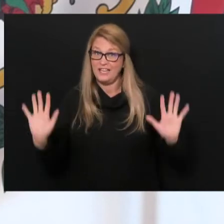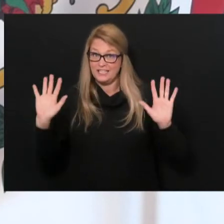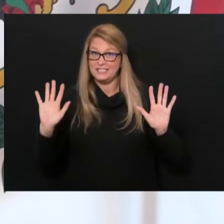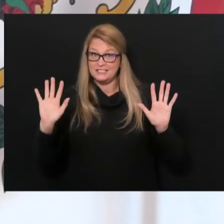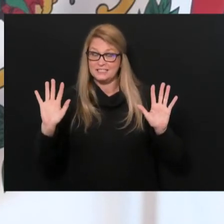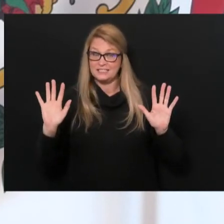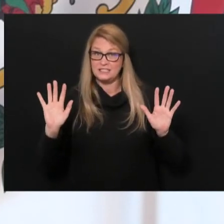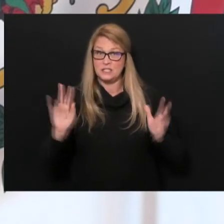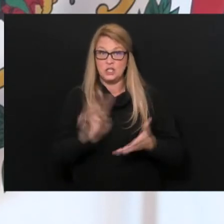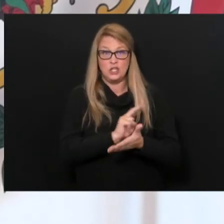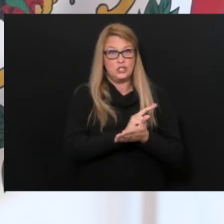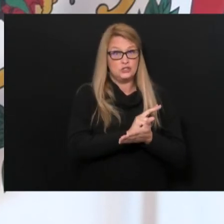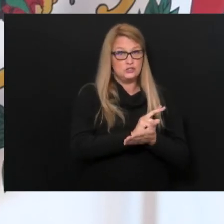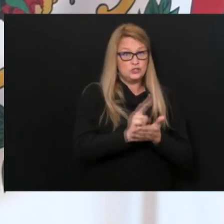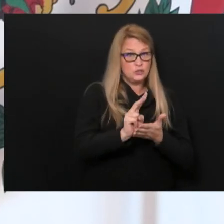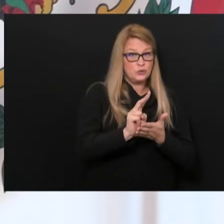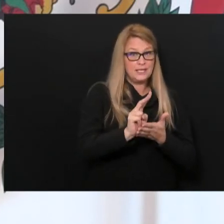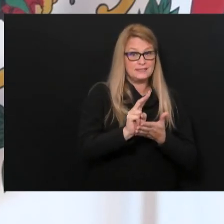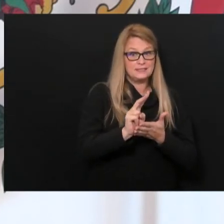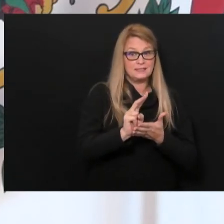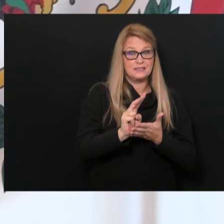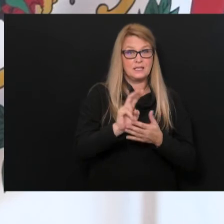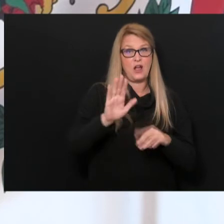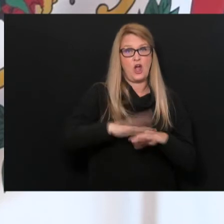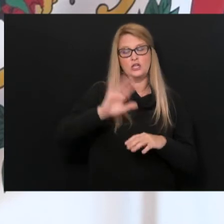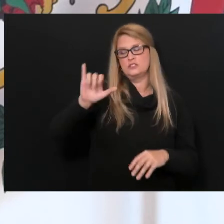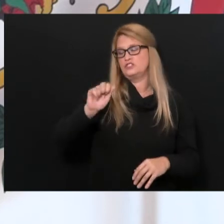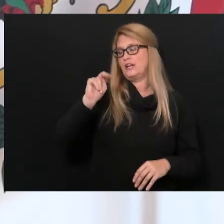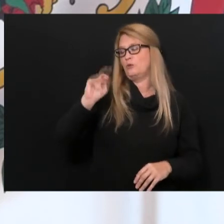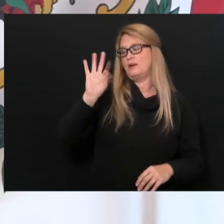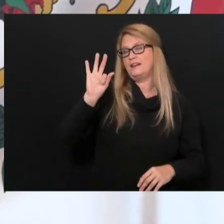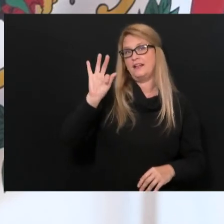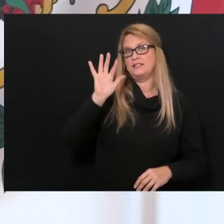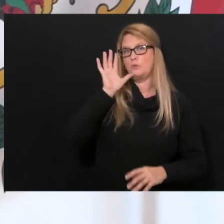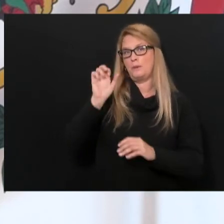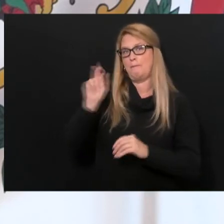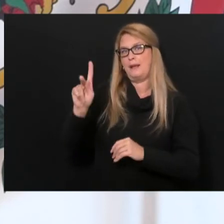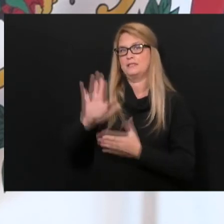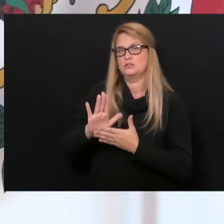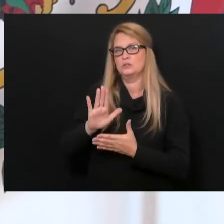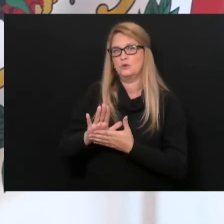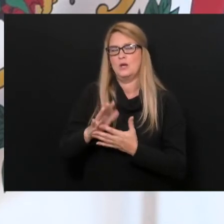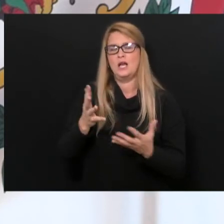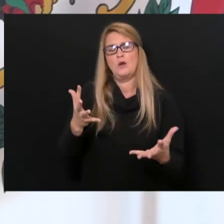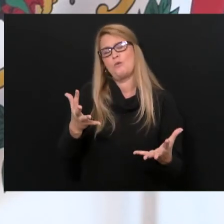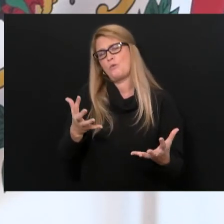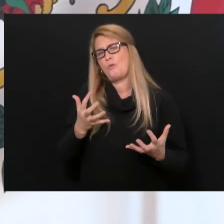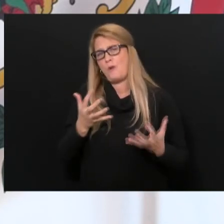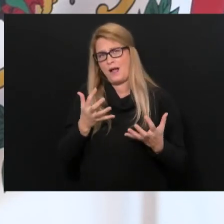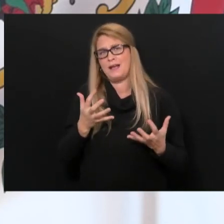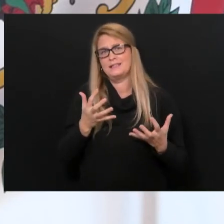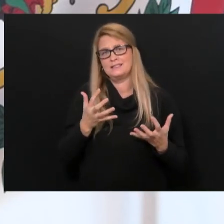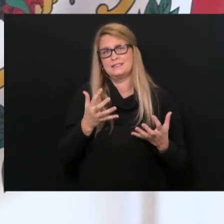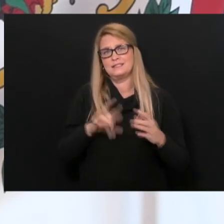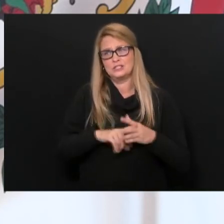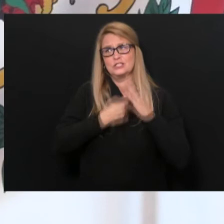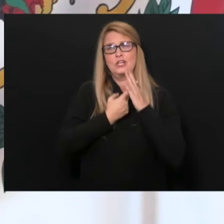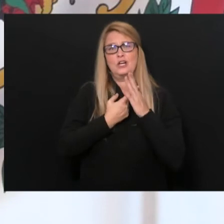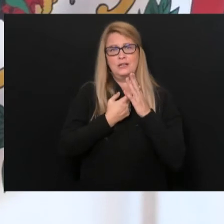2 weeks before we start. We're only going to start back on the 19th. I was really, really hopeful that by the 19th, we'd